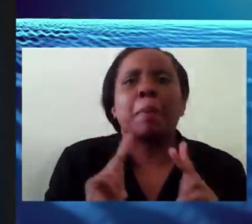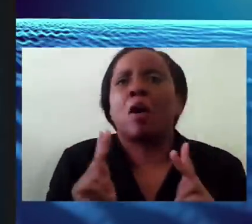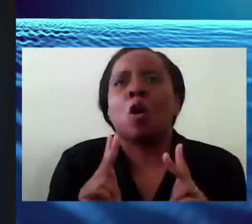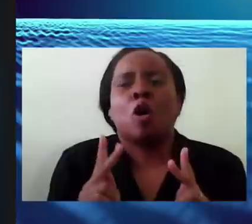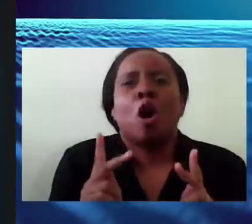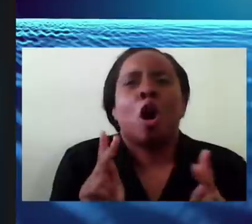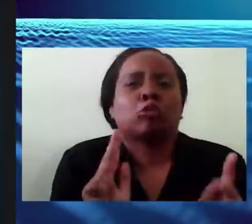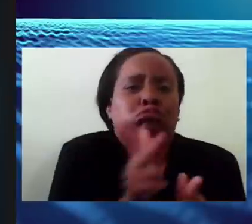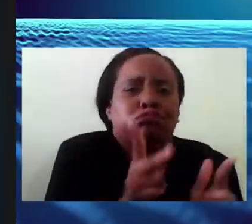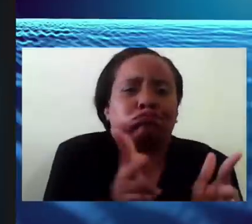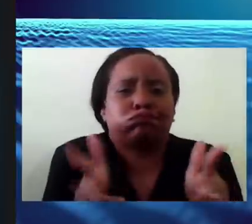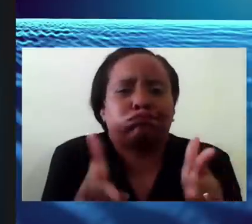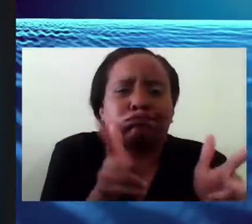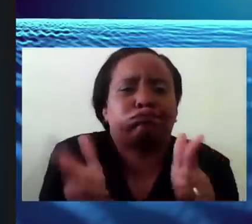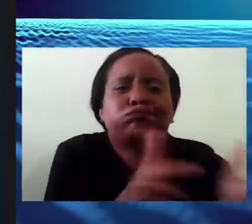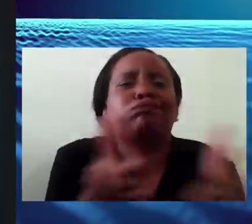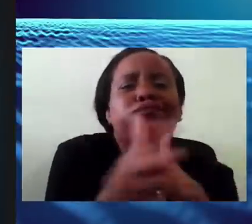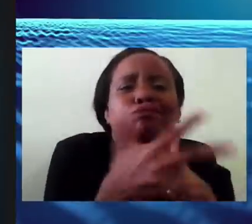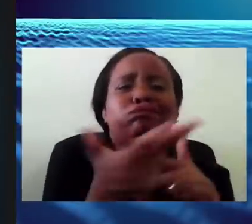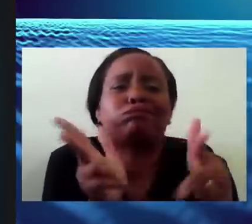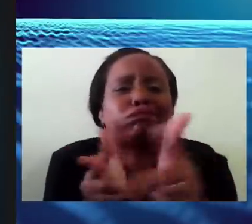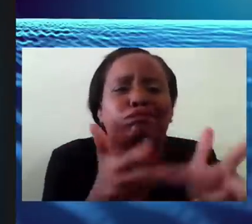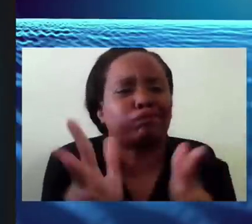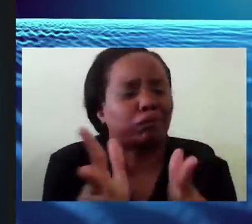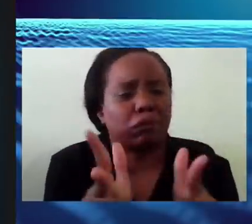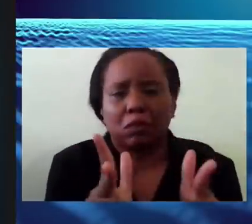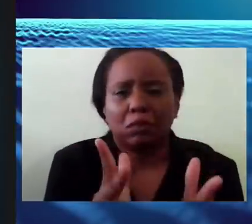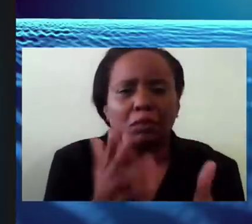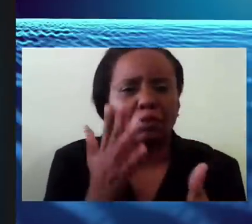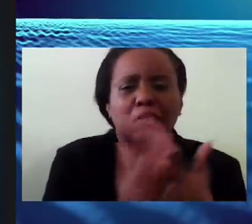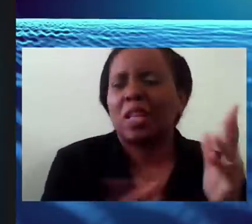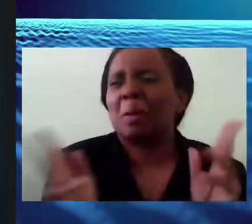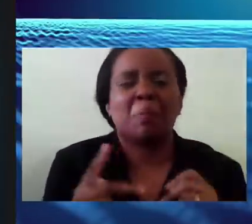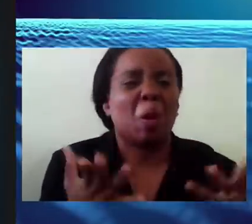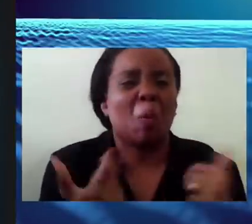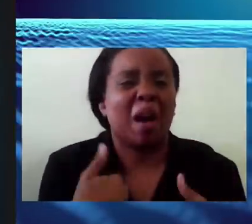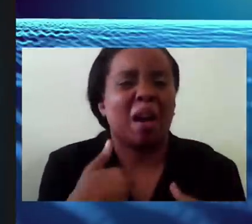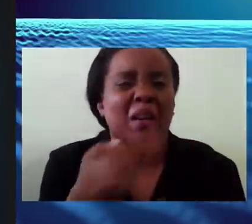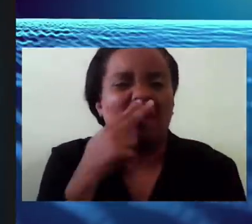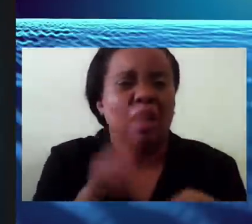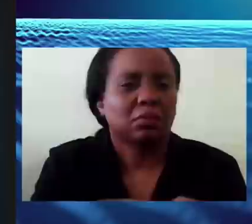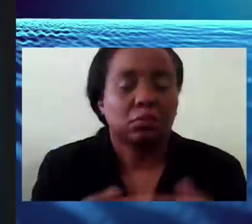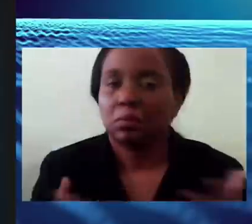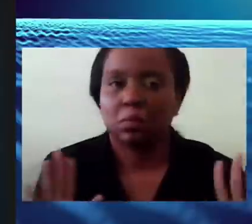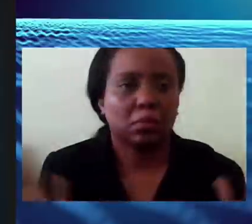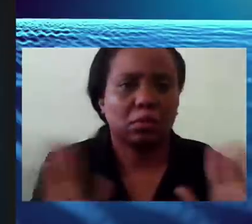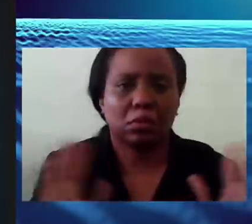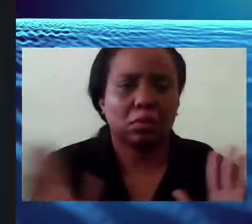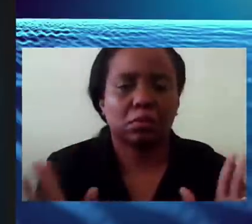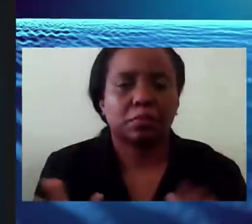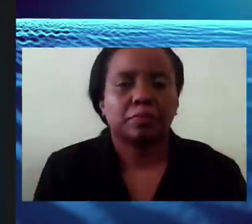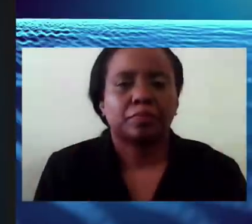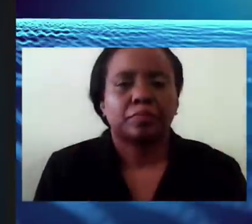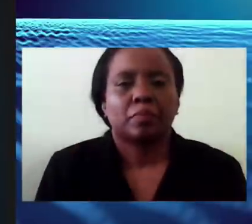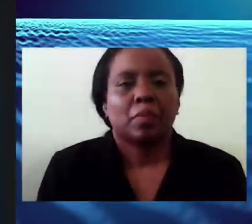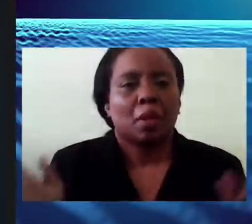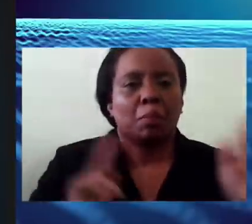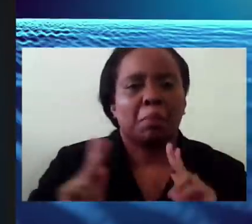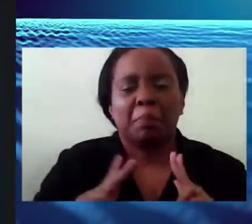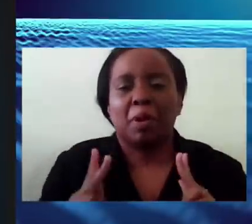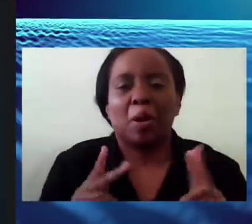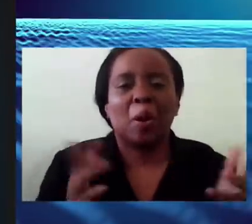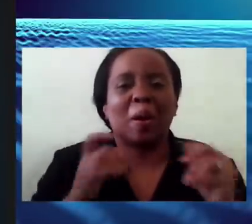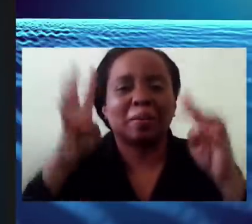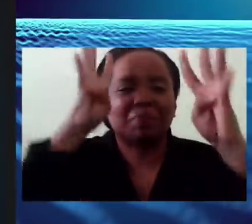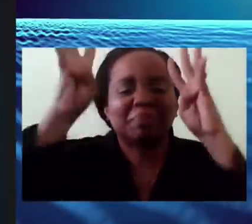So, I mean, Bajans are Bajans. And some people decide to have fun with it. And, you know, there's always this competition between the contractors